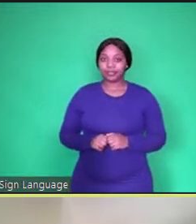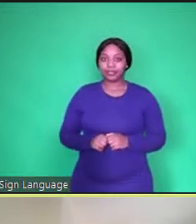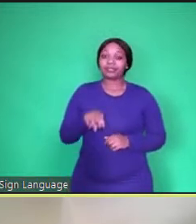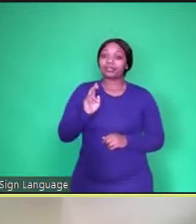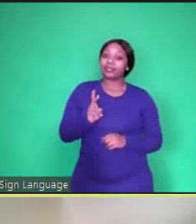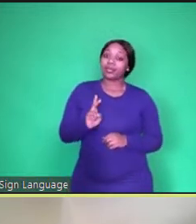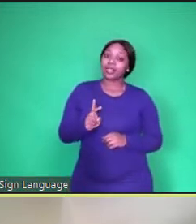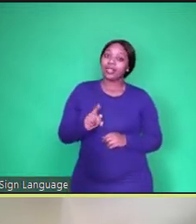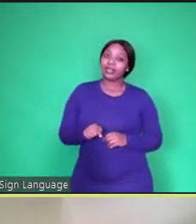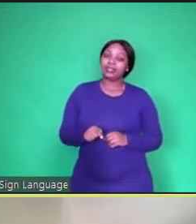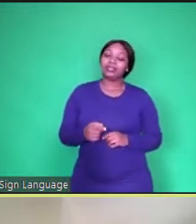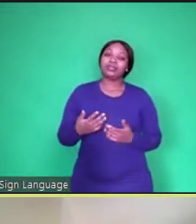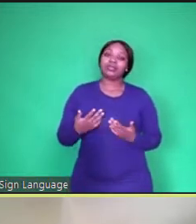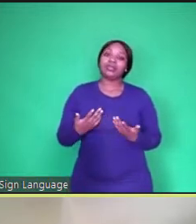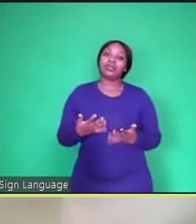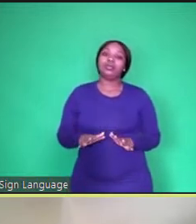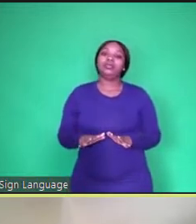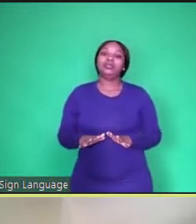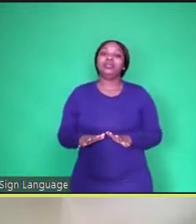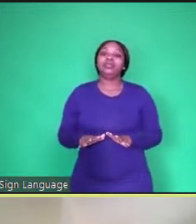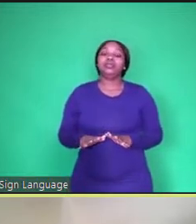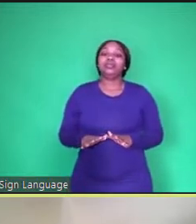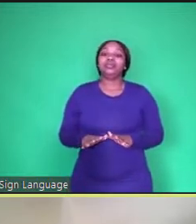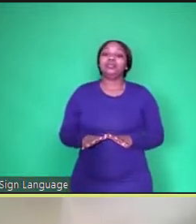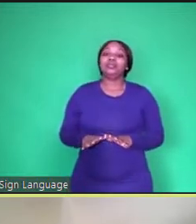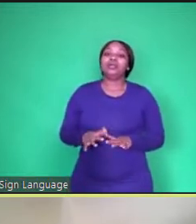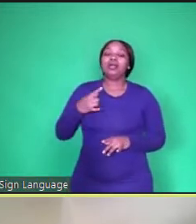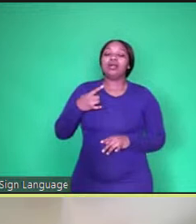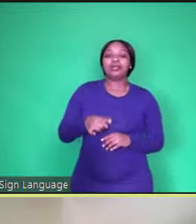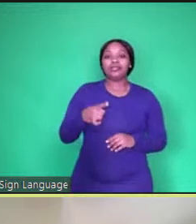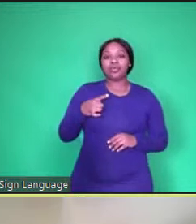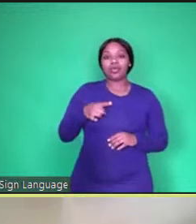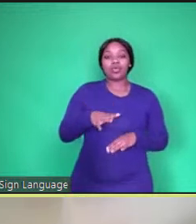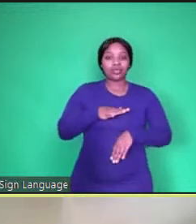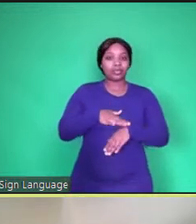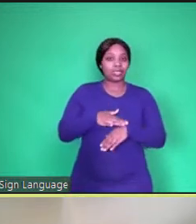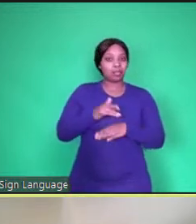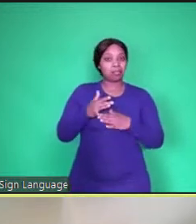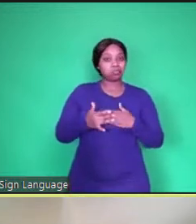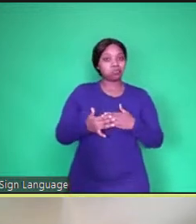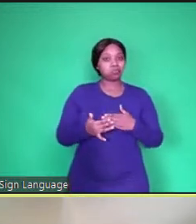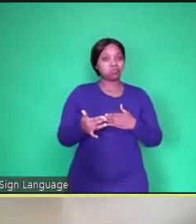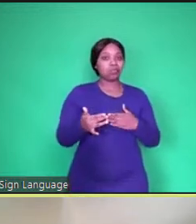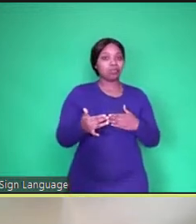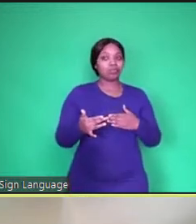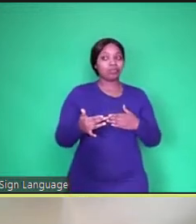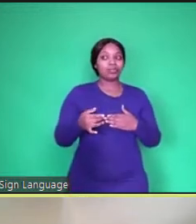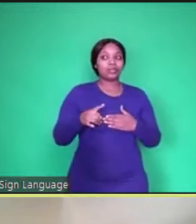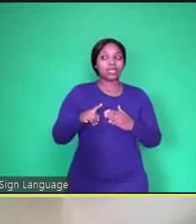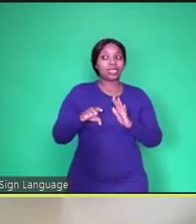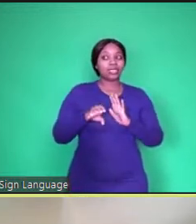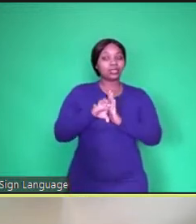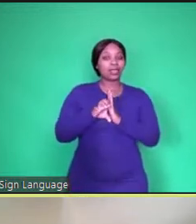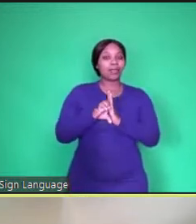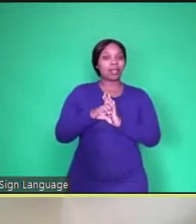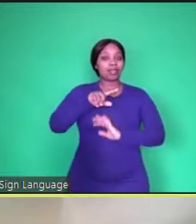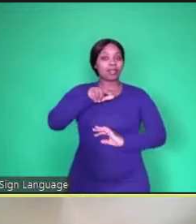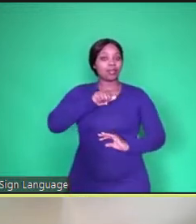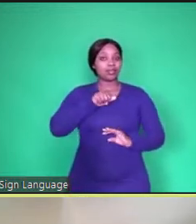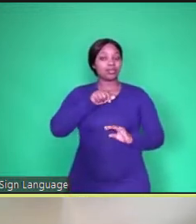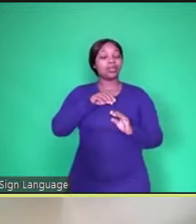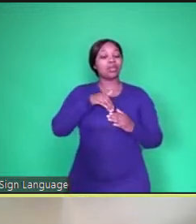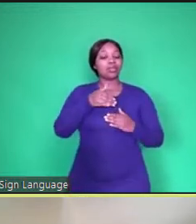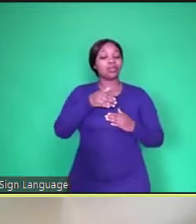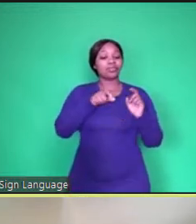Again, in terms of duration of our sample, after they have migrated, it